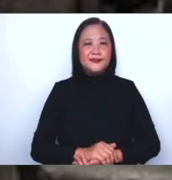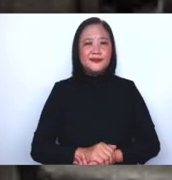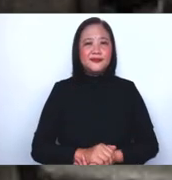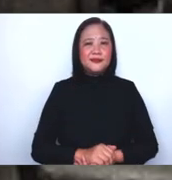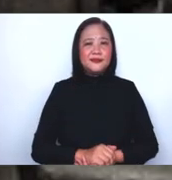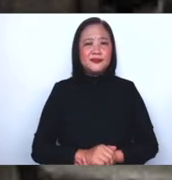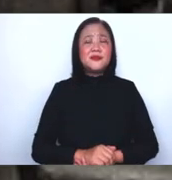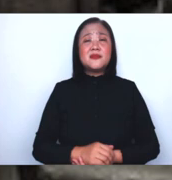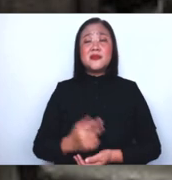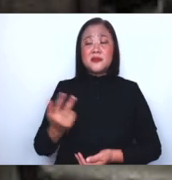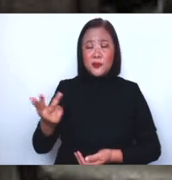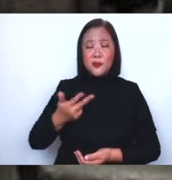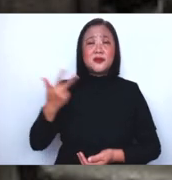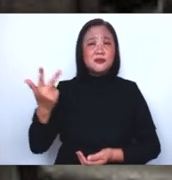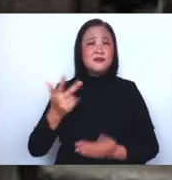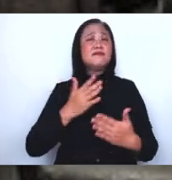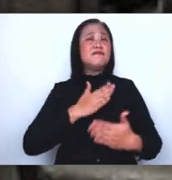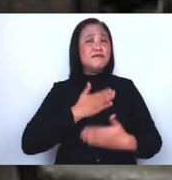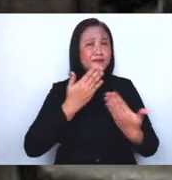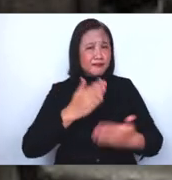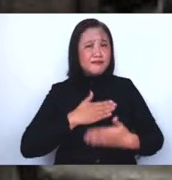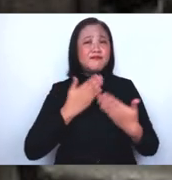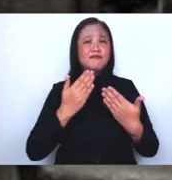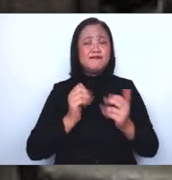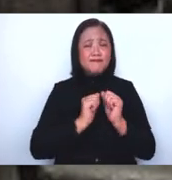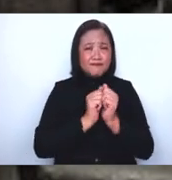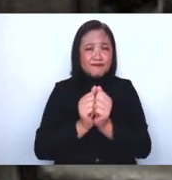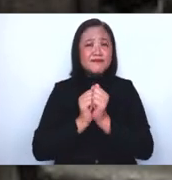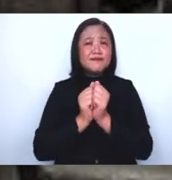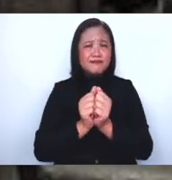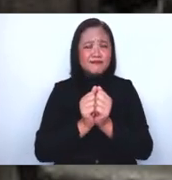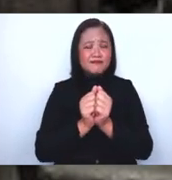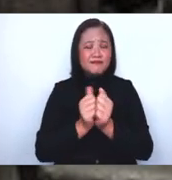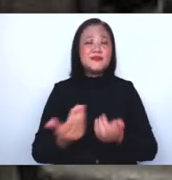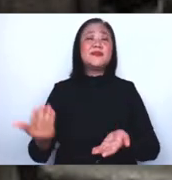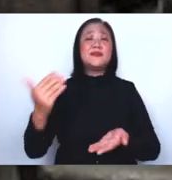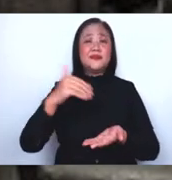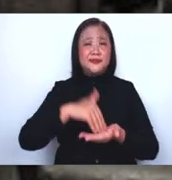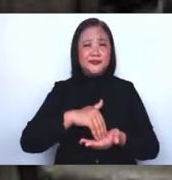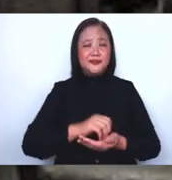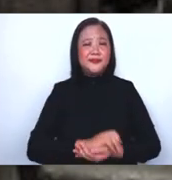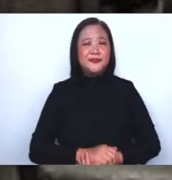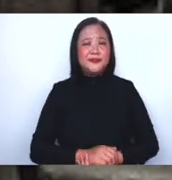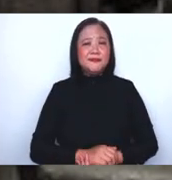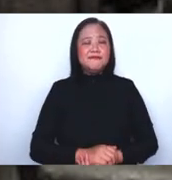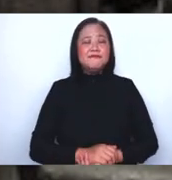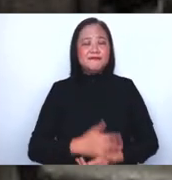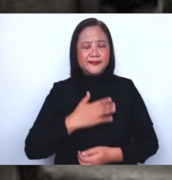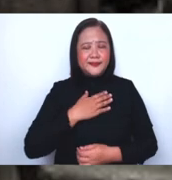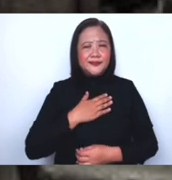We will be happy together again.